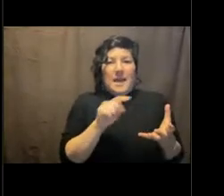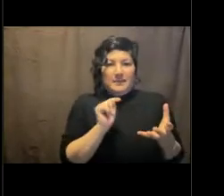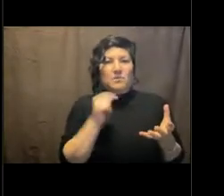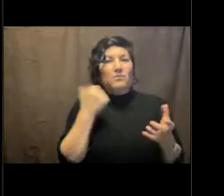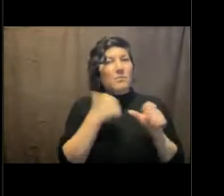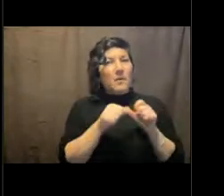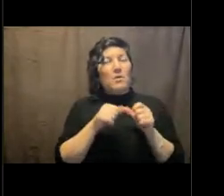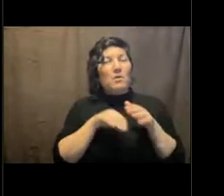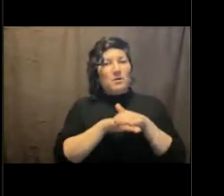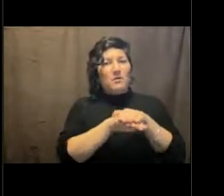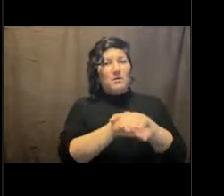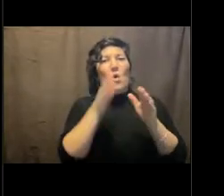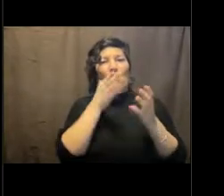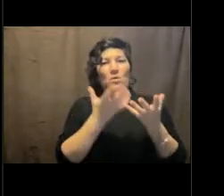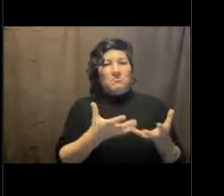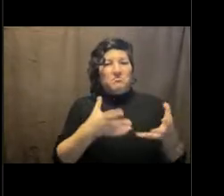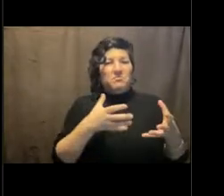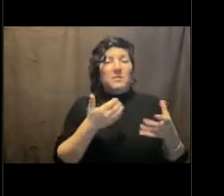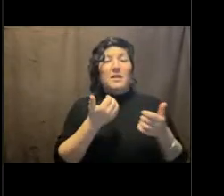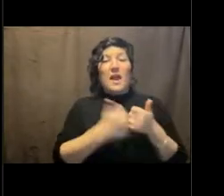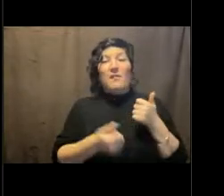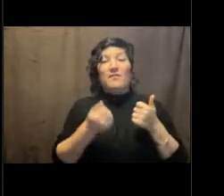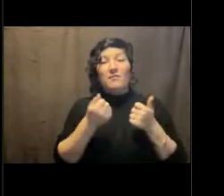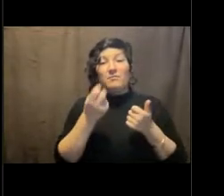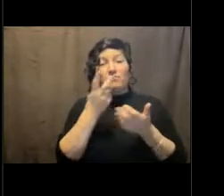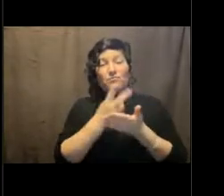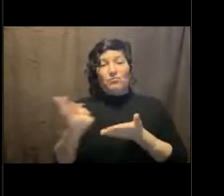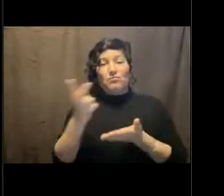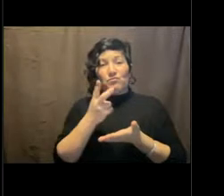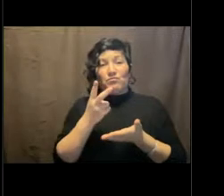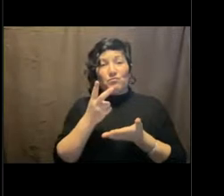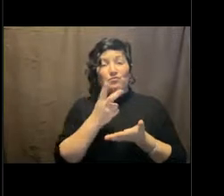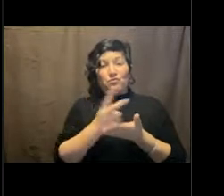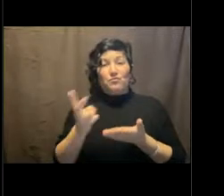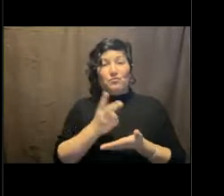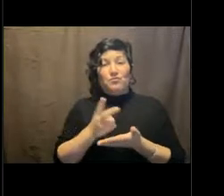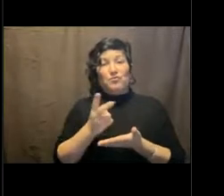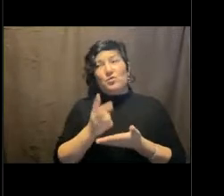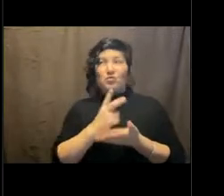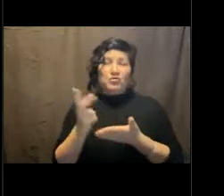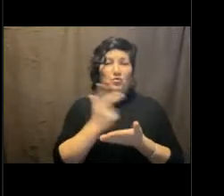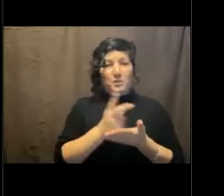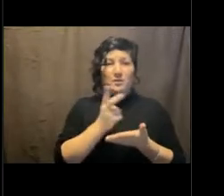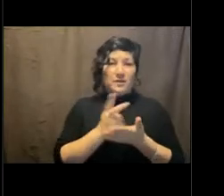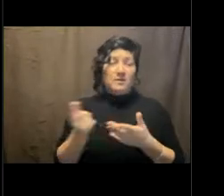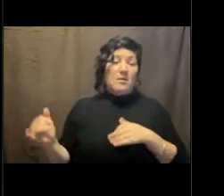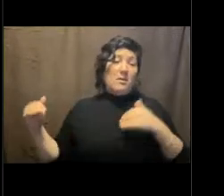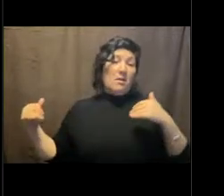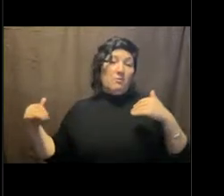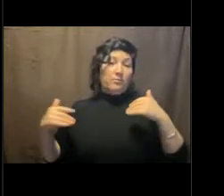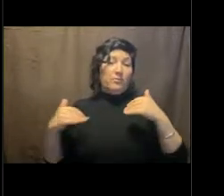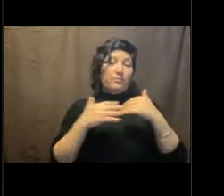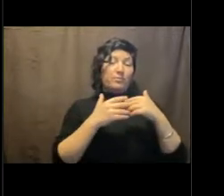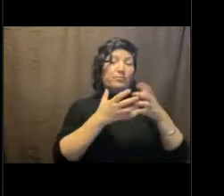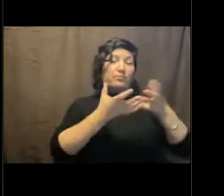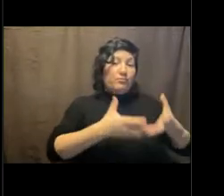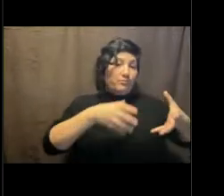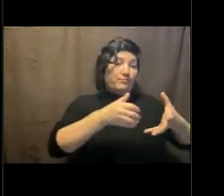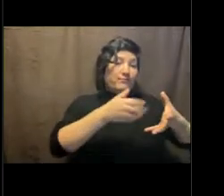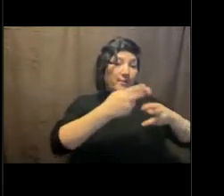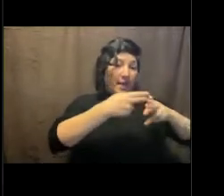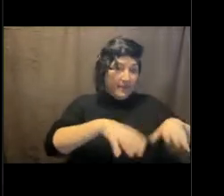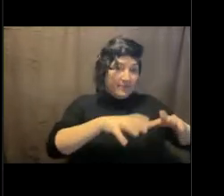turtles, will nest every couple of weeks. We call that clutch frequency. So they'll come up to nest, lay 60 to 90 eggs, go back